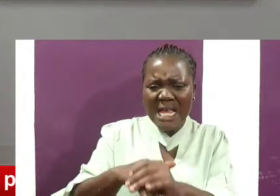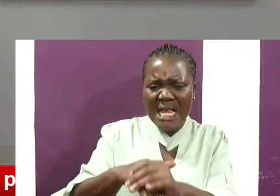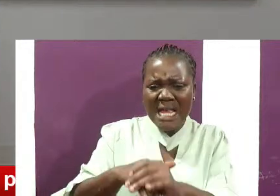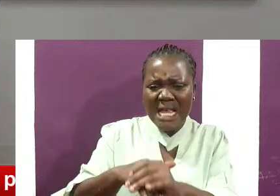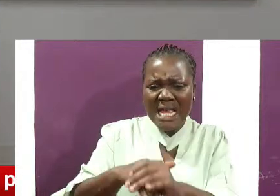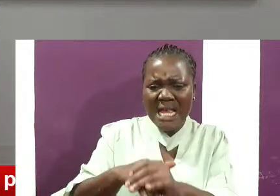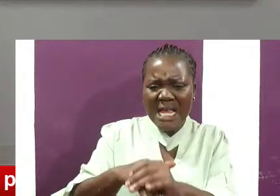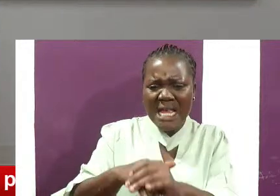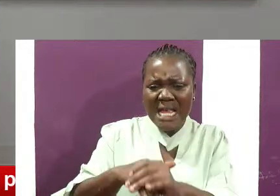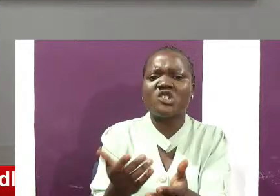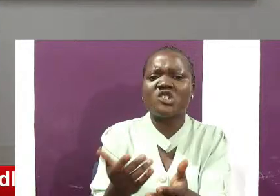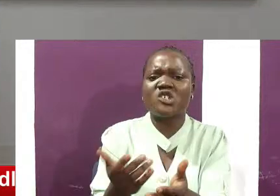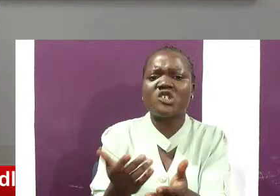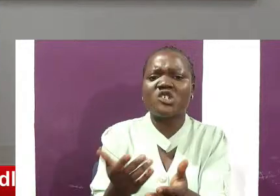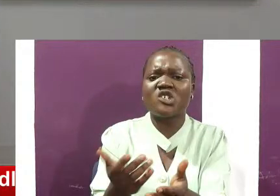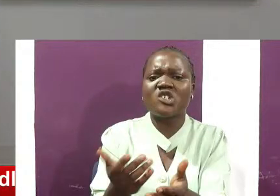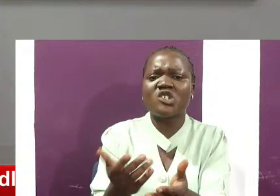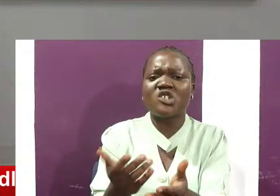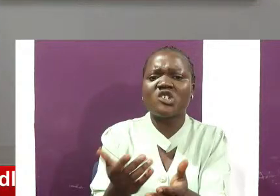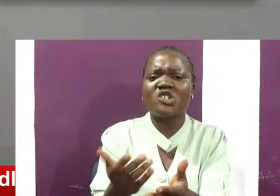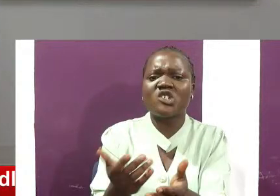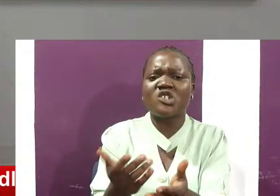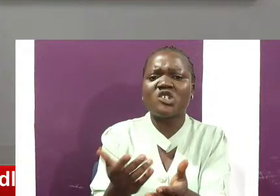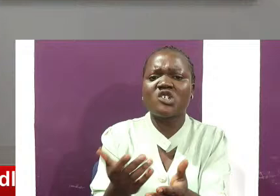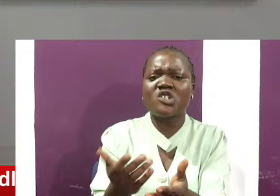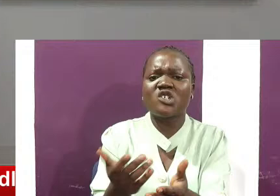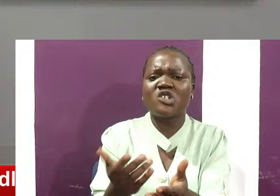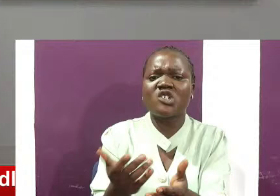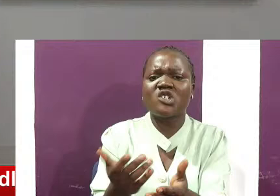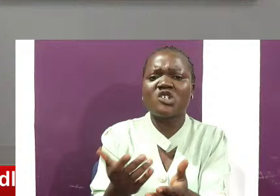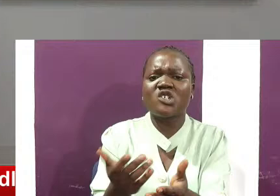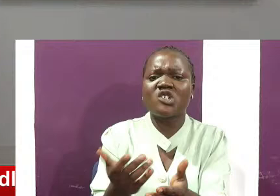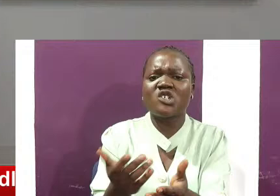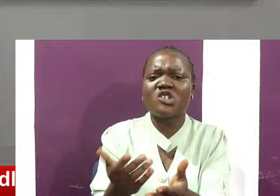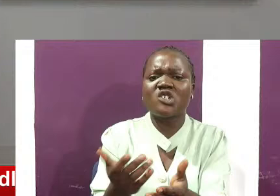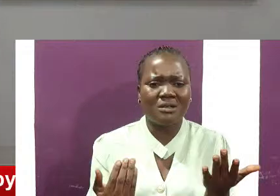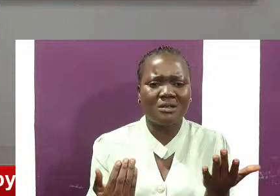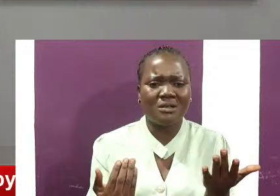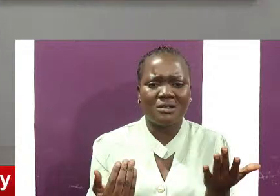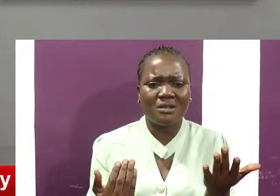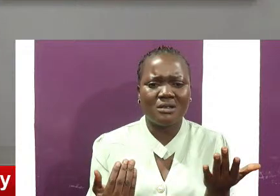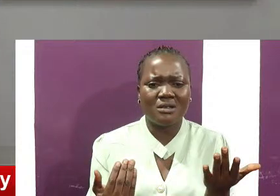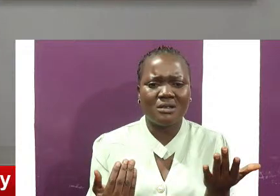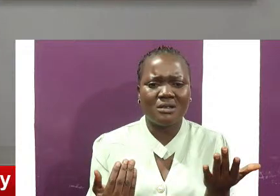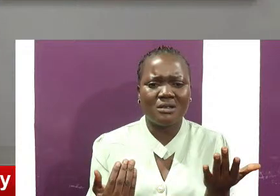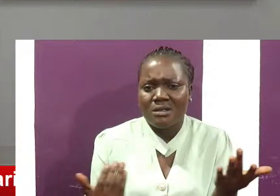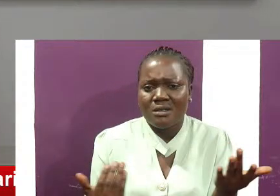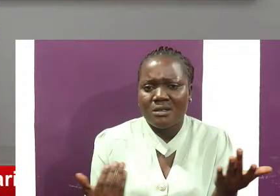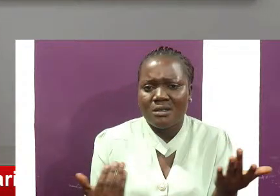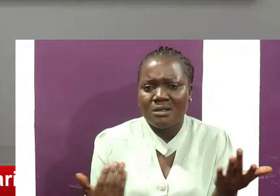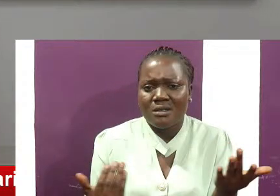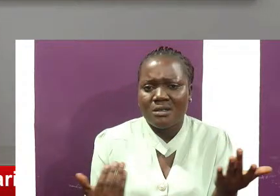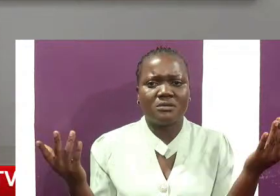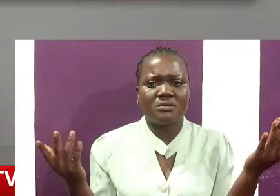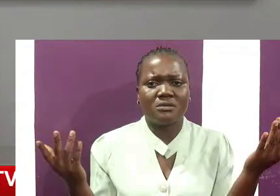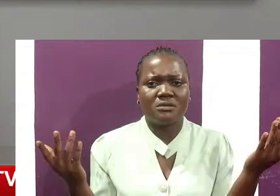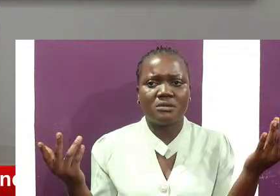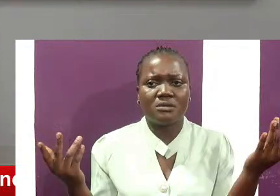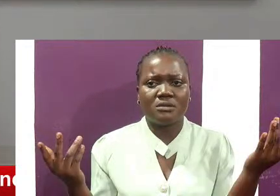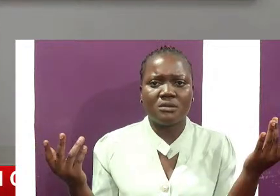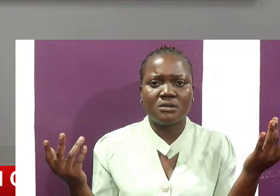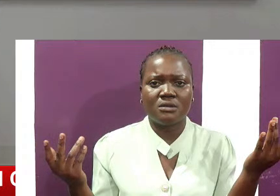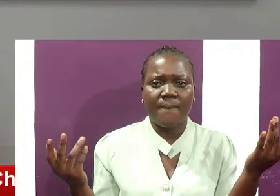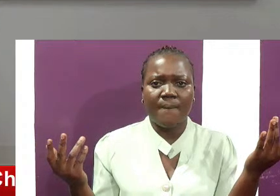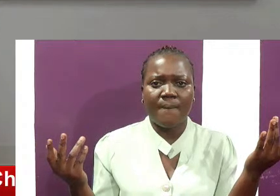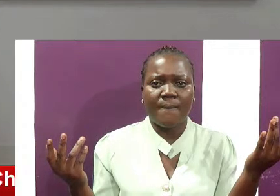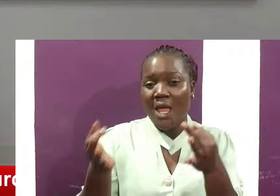If we're to believe that multiple bodies are acceptable, then we're denying the very inspired words of the Apostle Paul.